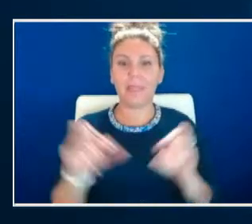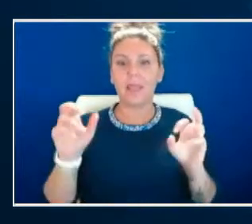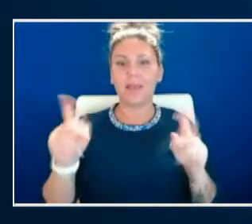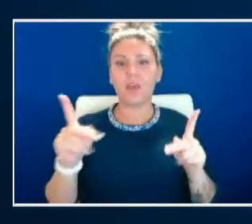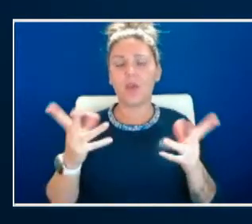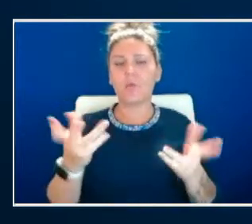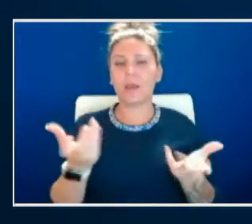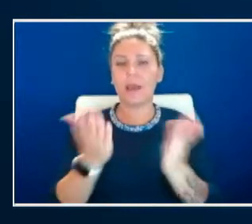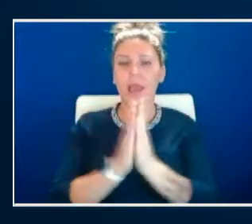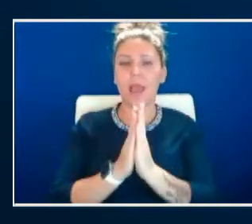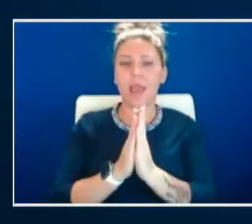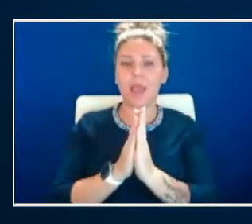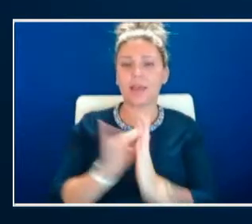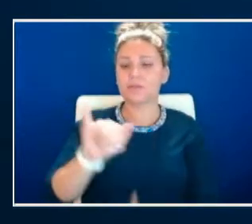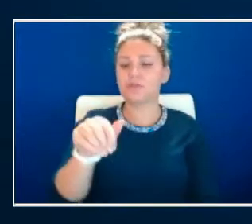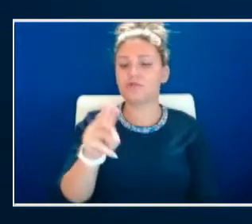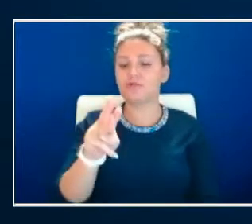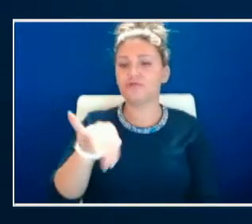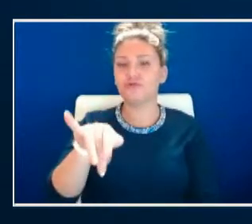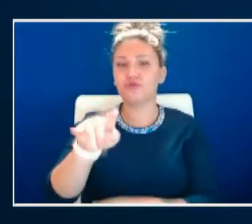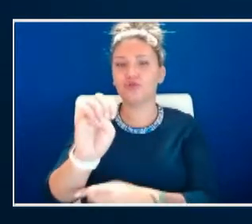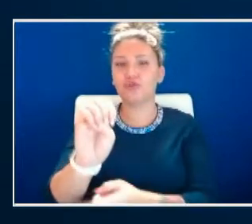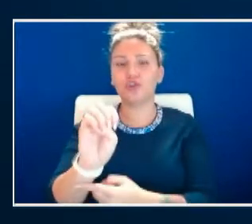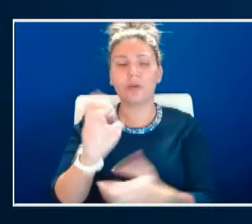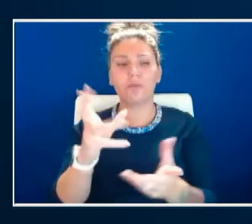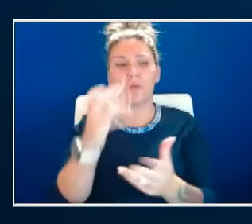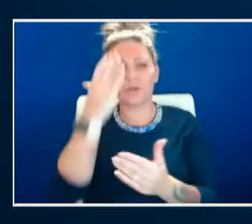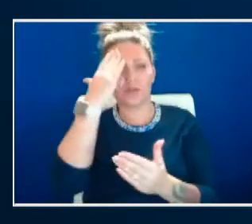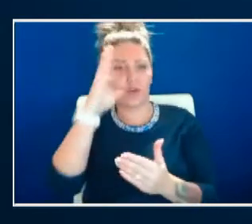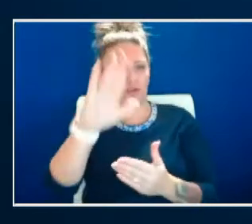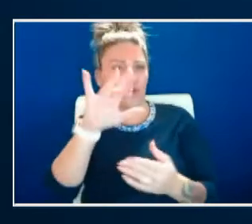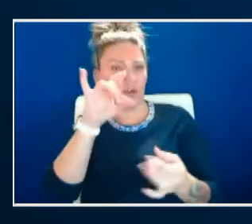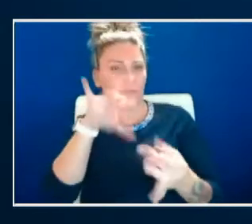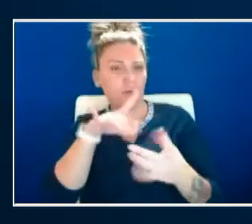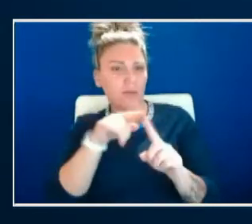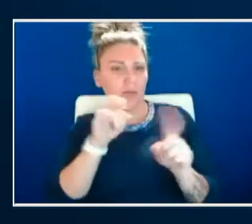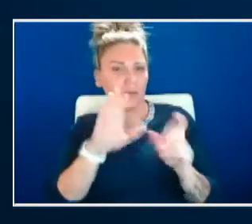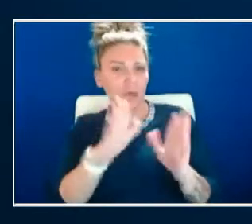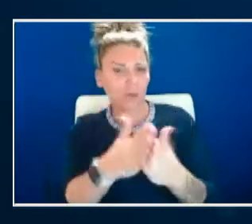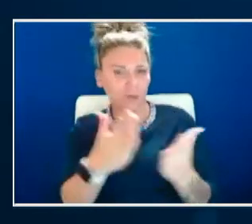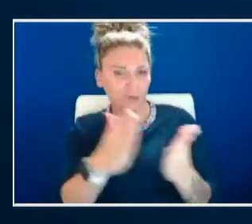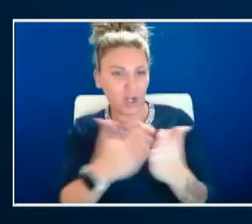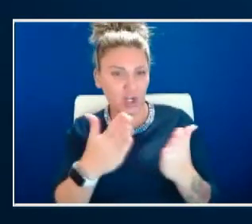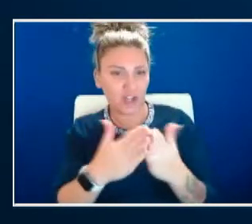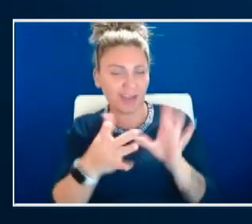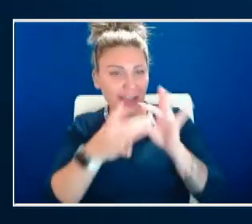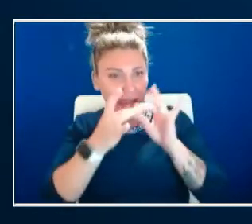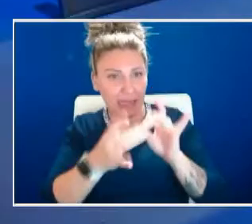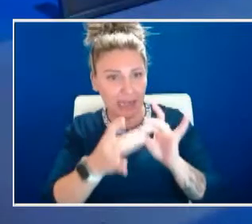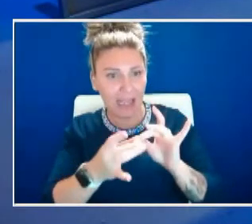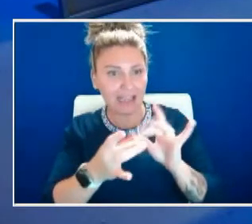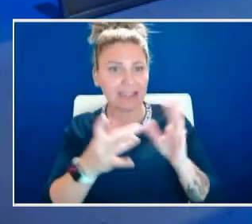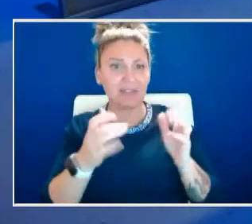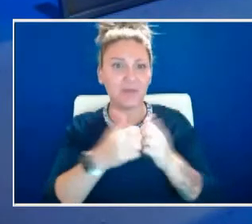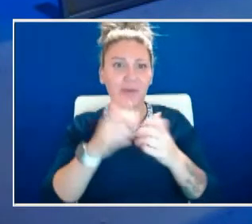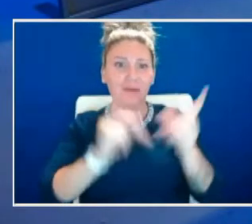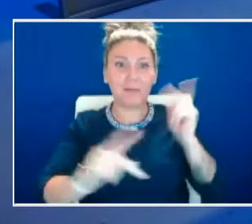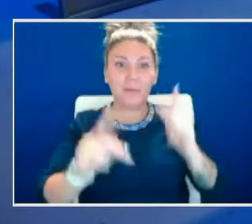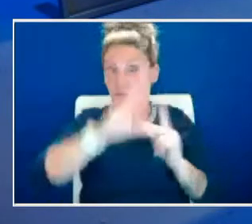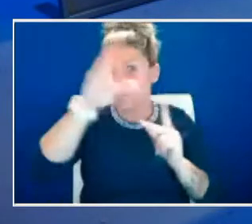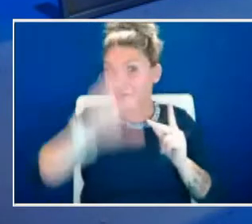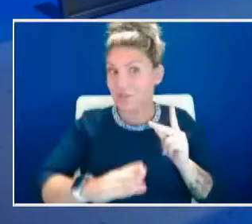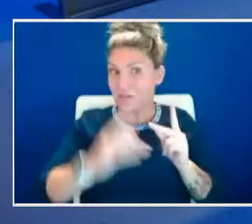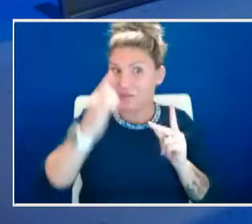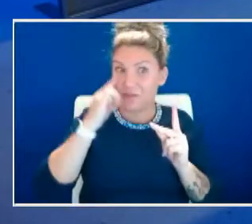ask. Jamie wanted to know from Cammie what feedback she's gotten from her book. You must be finding yourself connected and connecting with people you never thought you